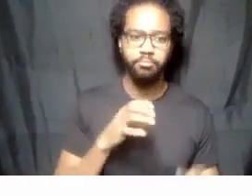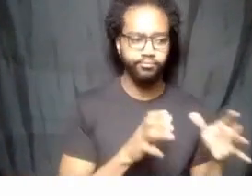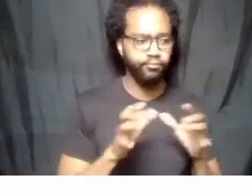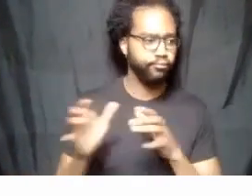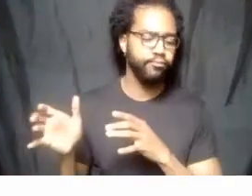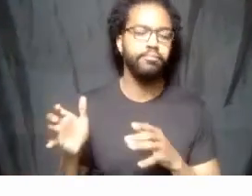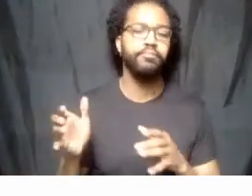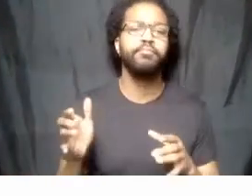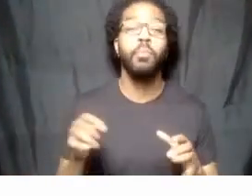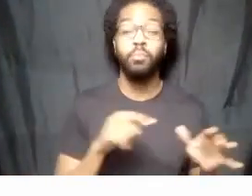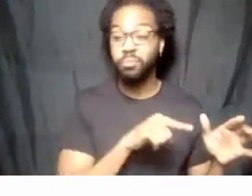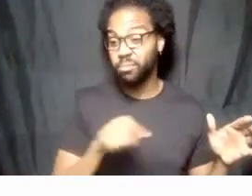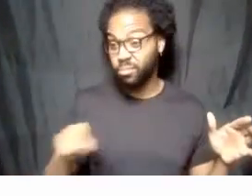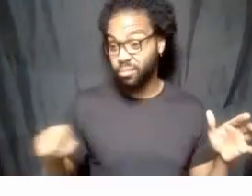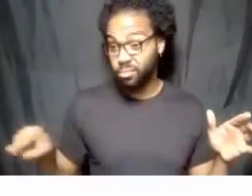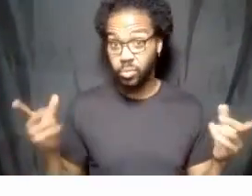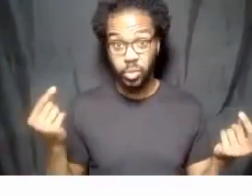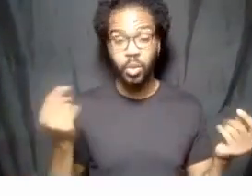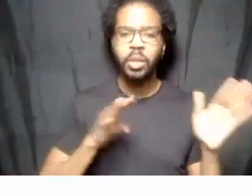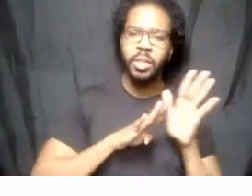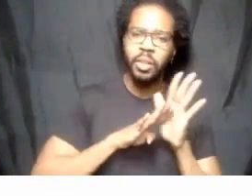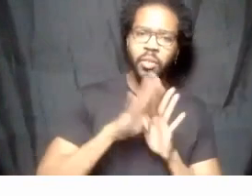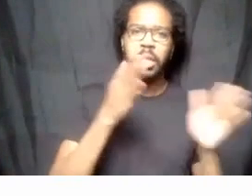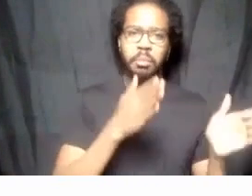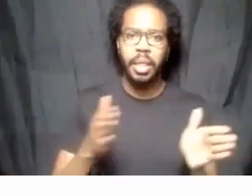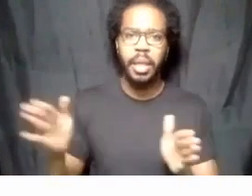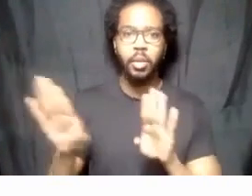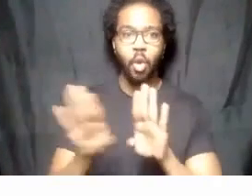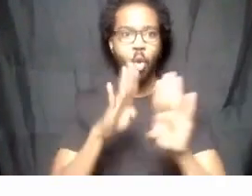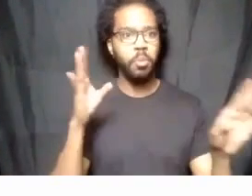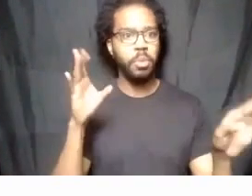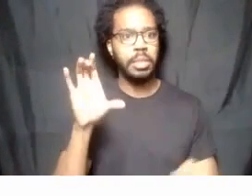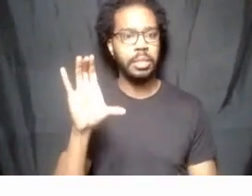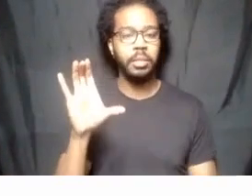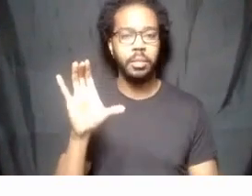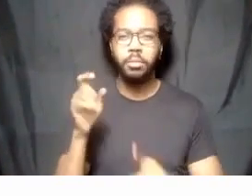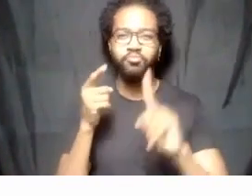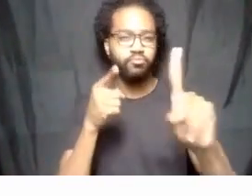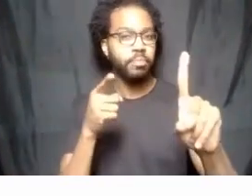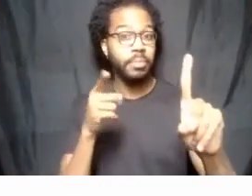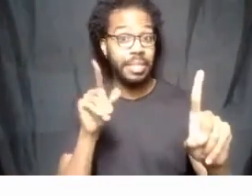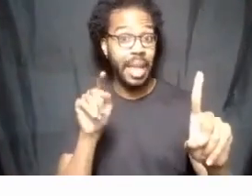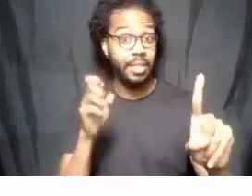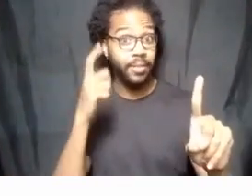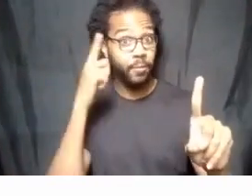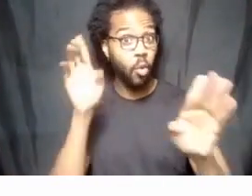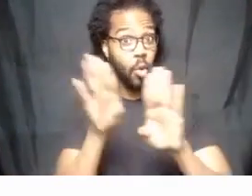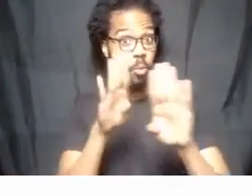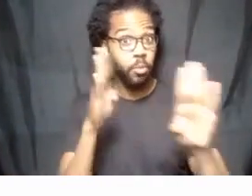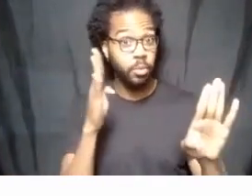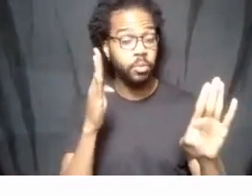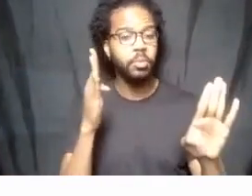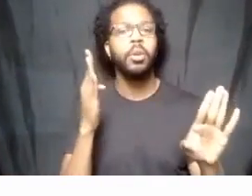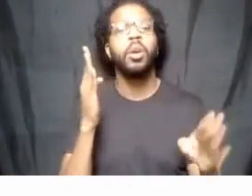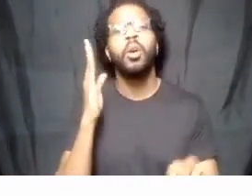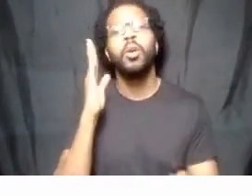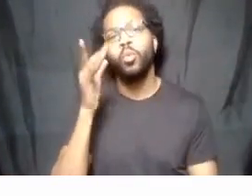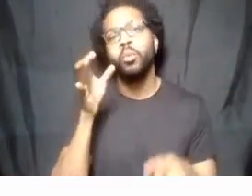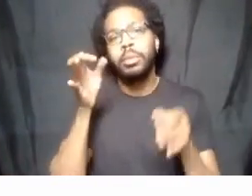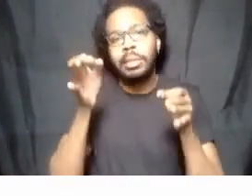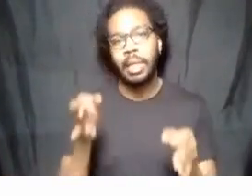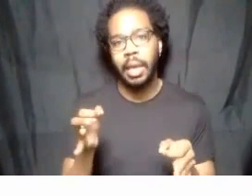to develop the plan for reopening. The target date for reopening is going to be decided by